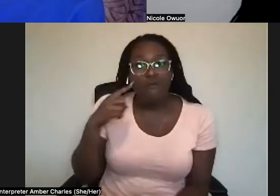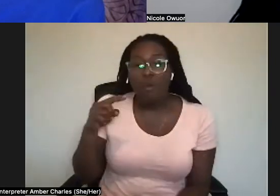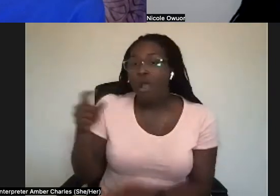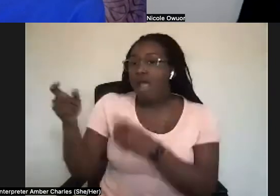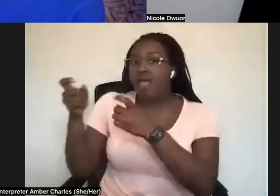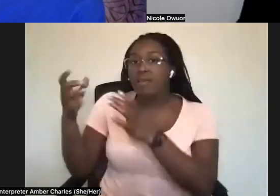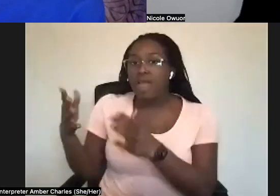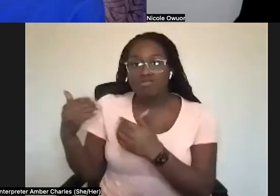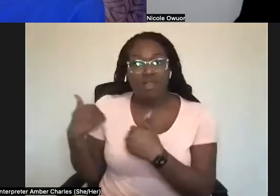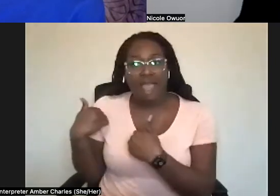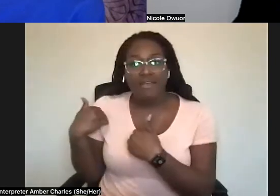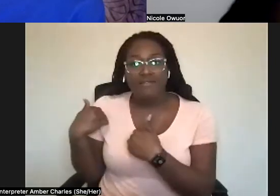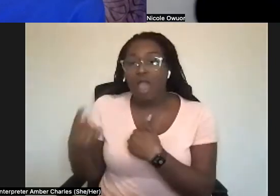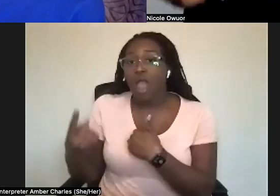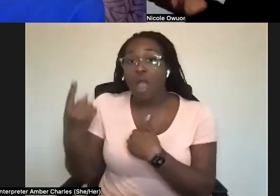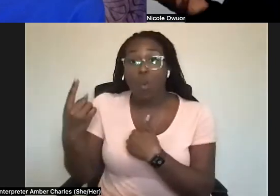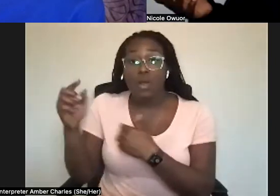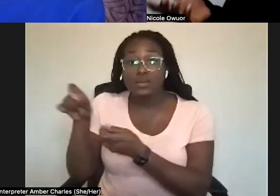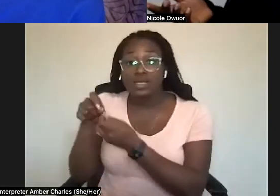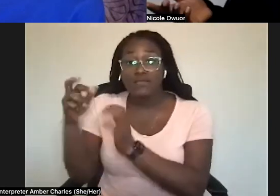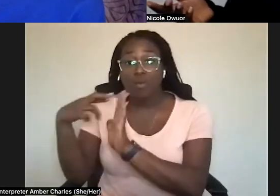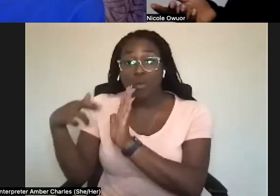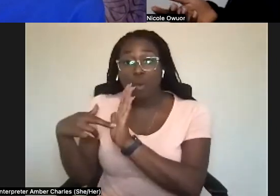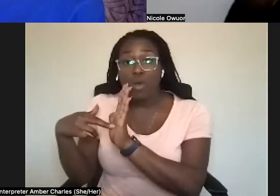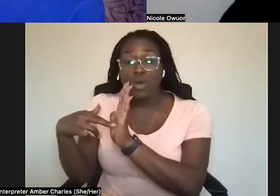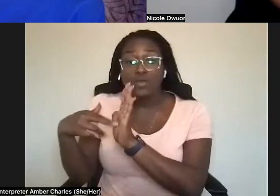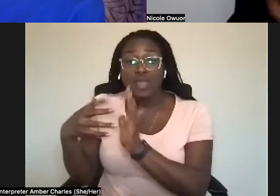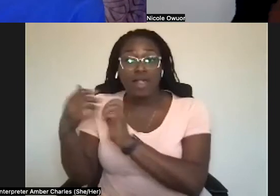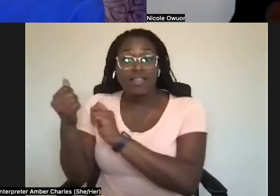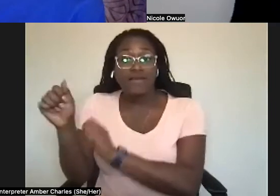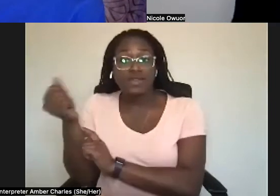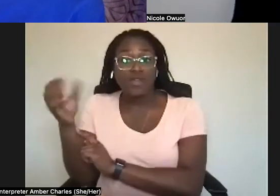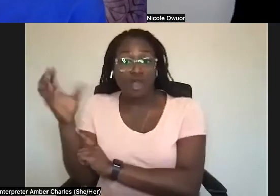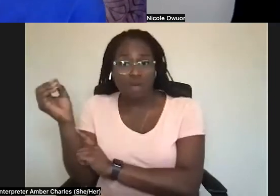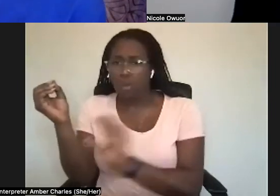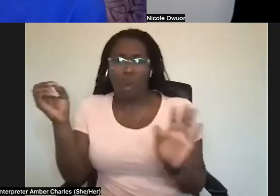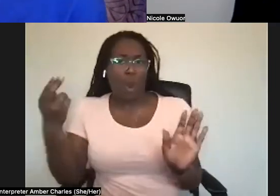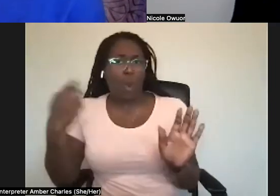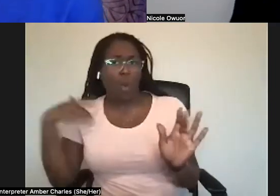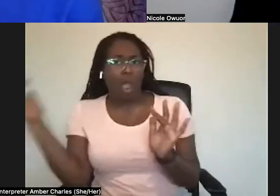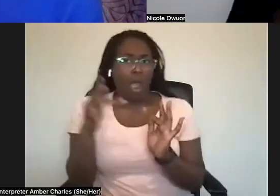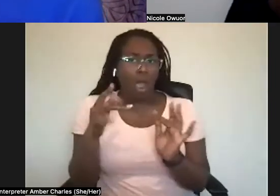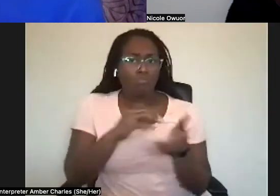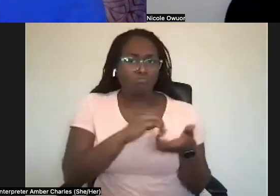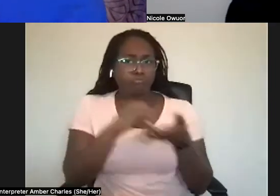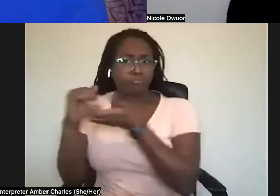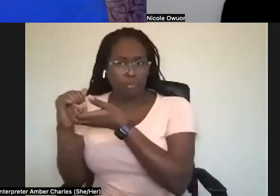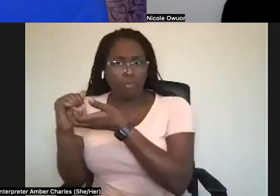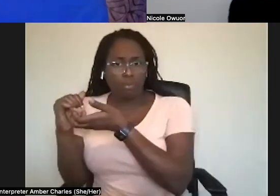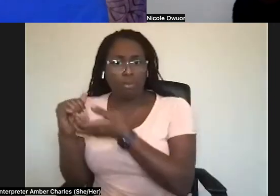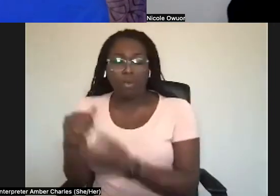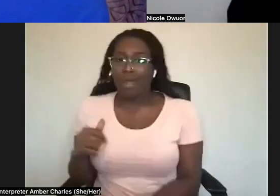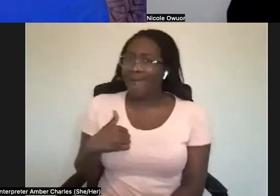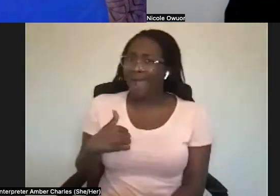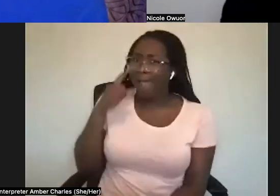I had at one role who went to another company and she was like, oh, I'm coming back for you. And I